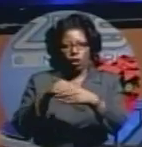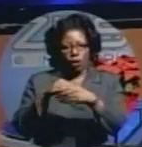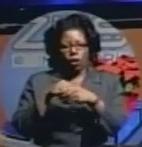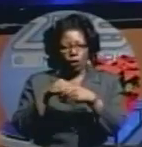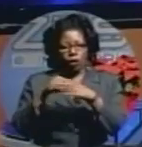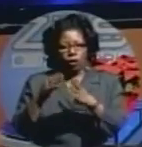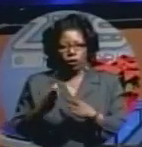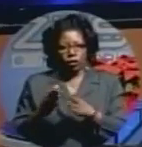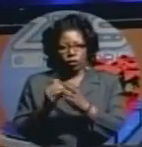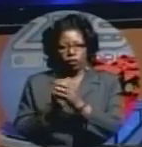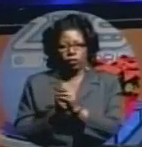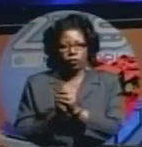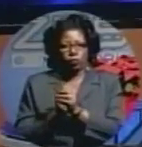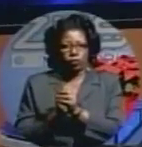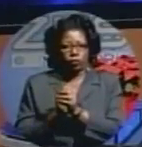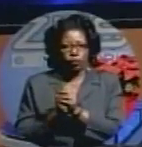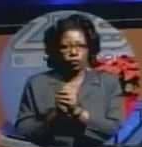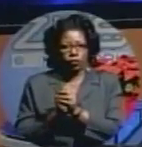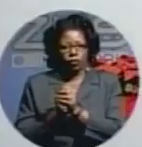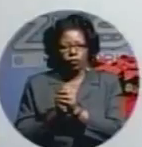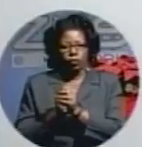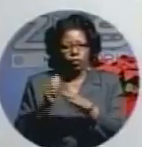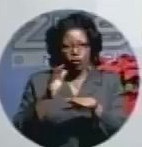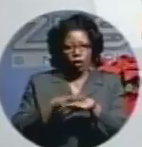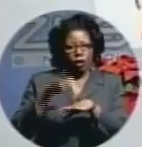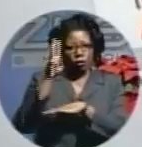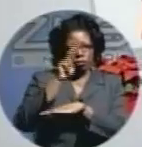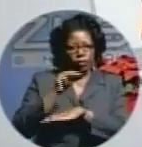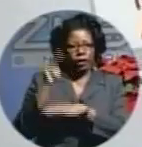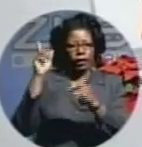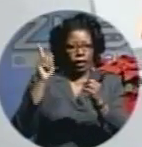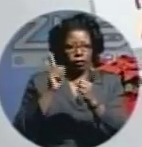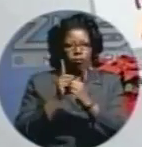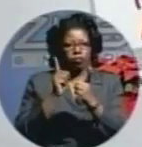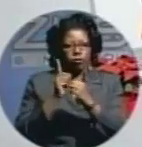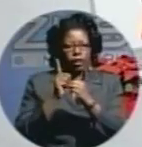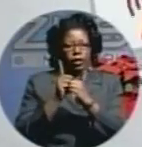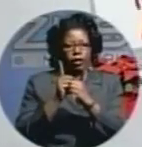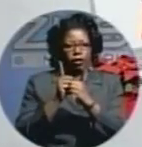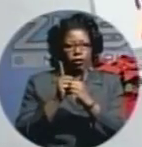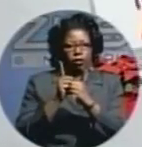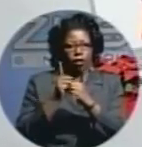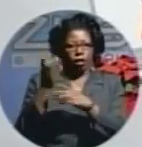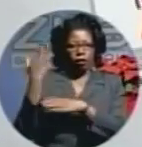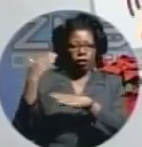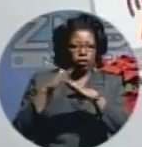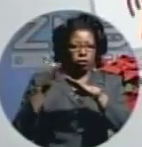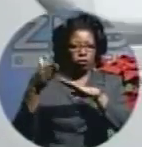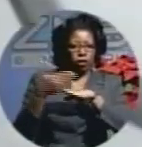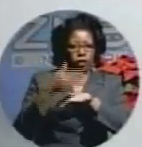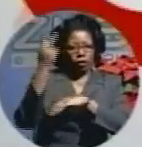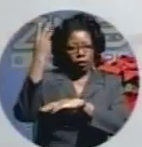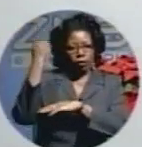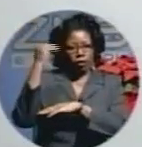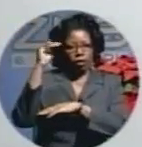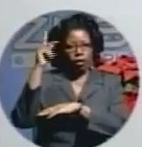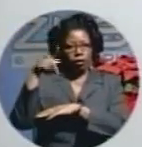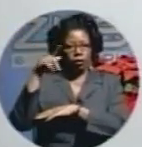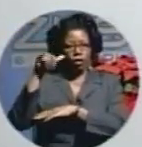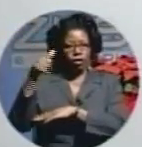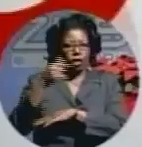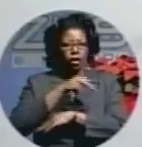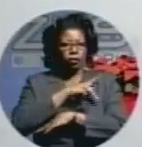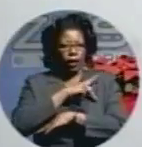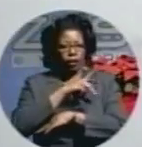Janaea Noel Ferguson. At Monday's meeting with Digicel executive, former Jamaican Prime Minister PJ